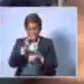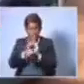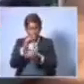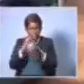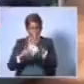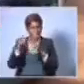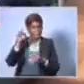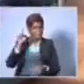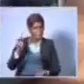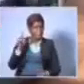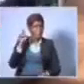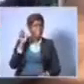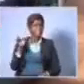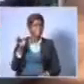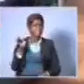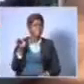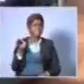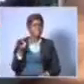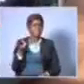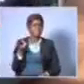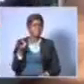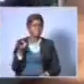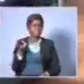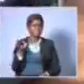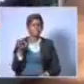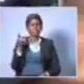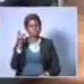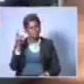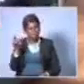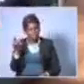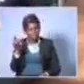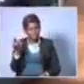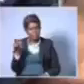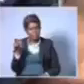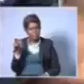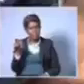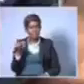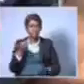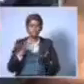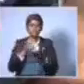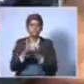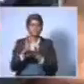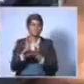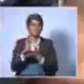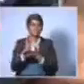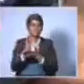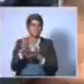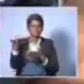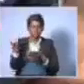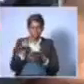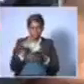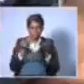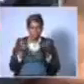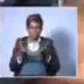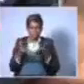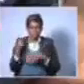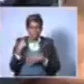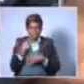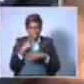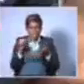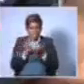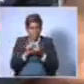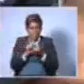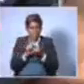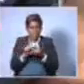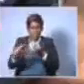by the Patriotic Front. Is it therefore in order to come to this house to first of all